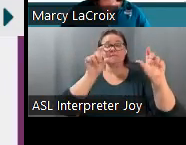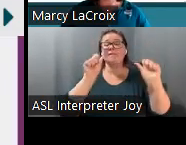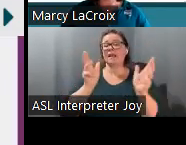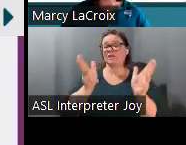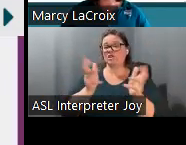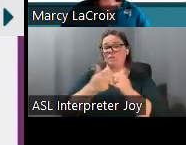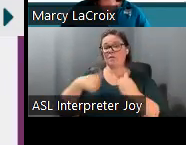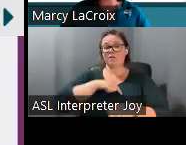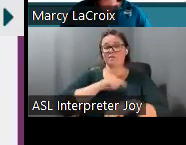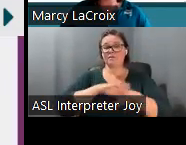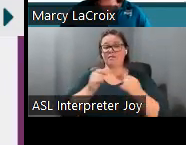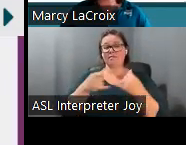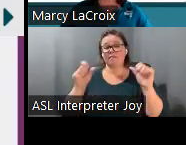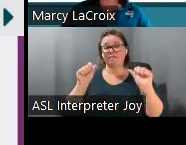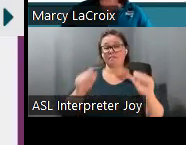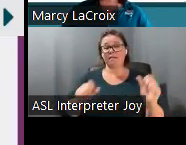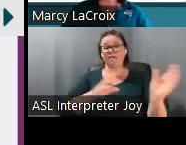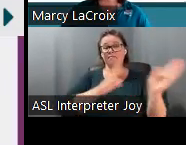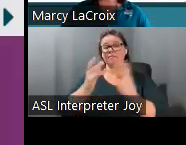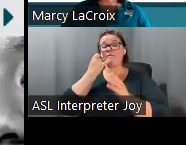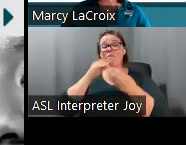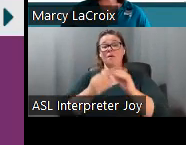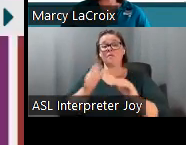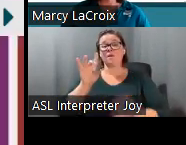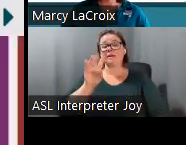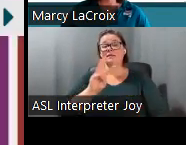Hub online. Our phone number,